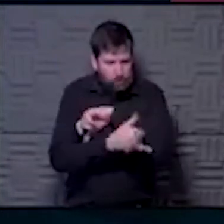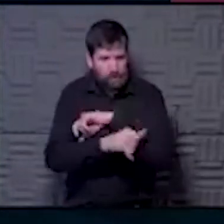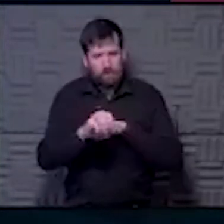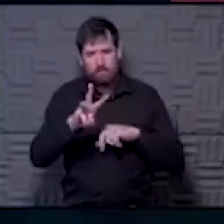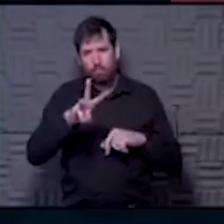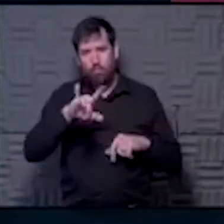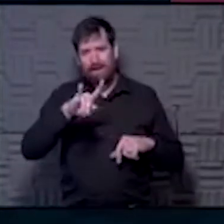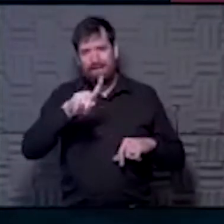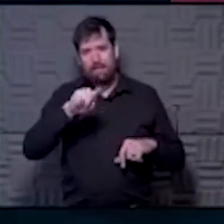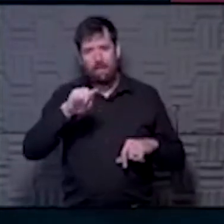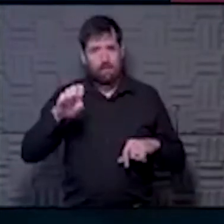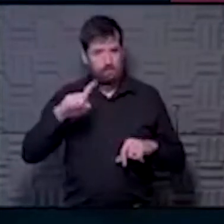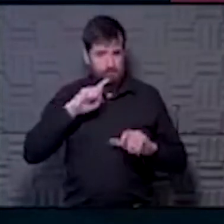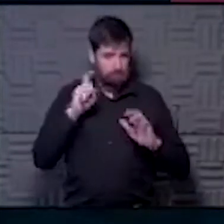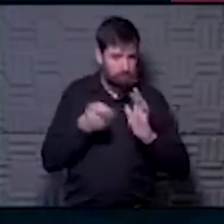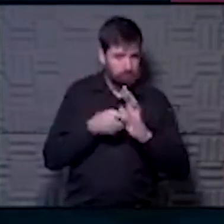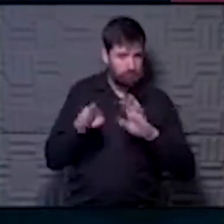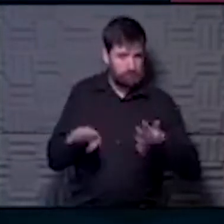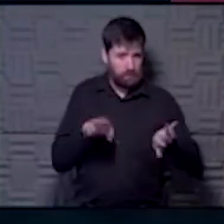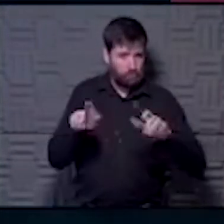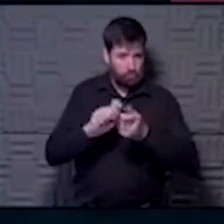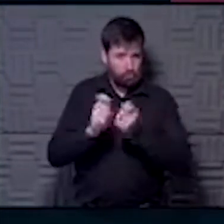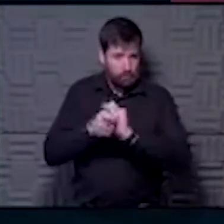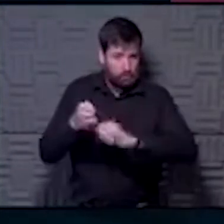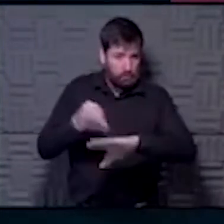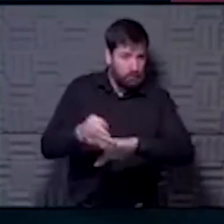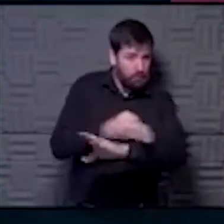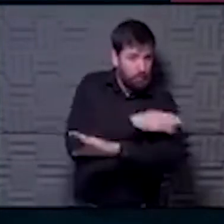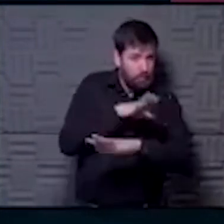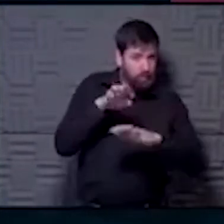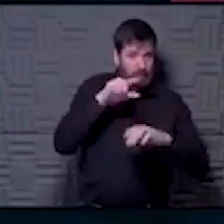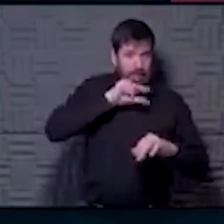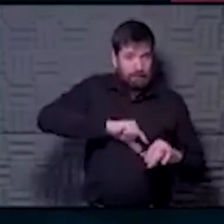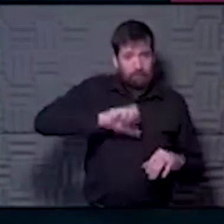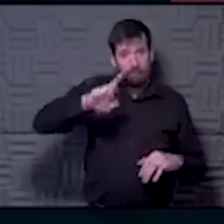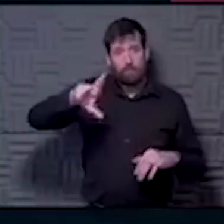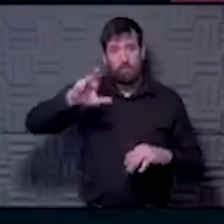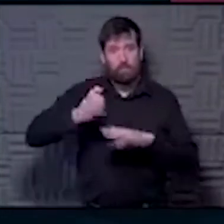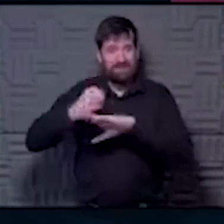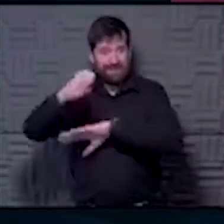people started changing their behaviors right before Thanksgiving or after Thanksgiving?